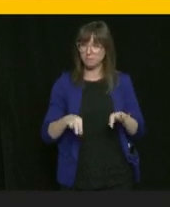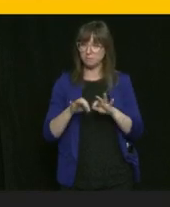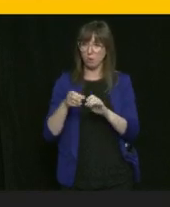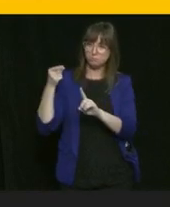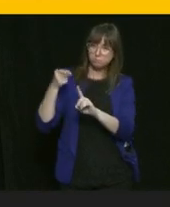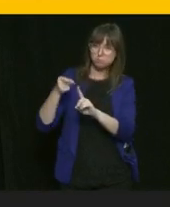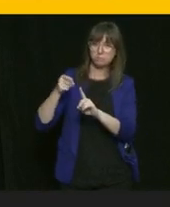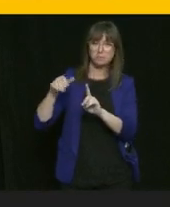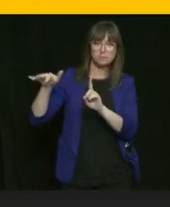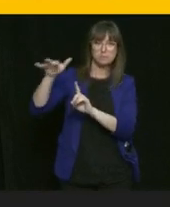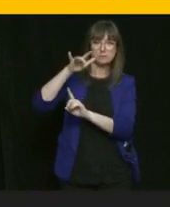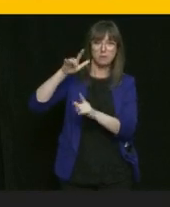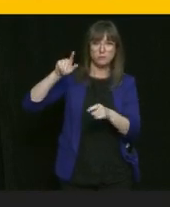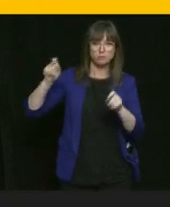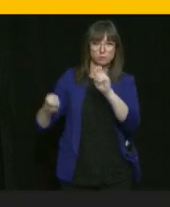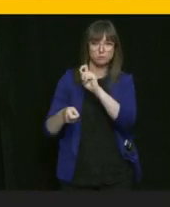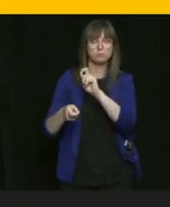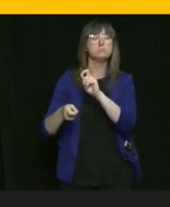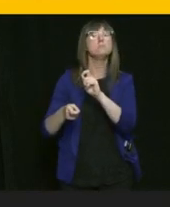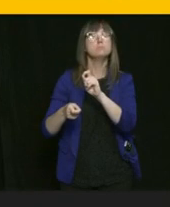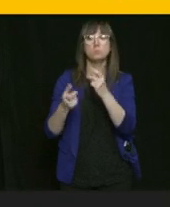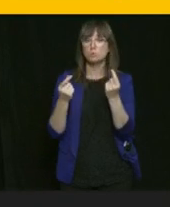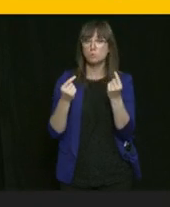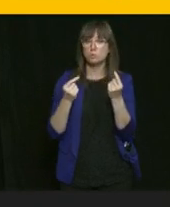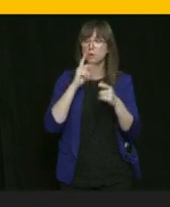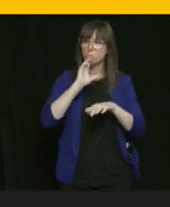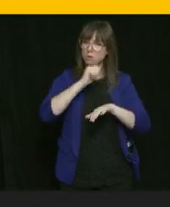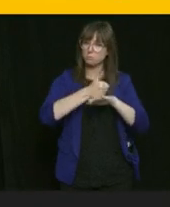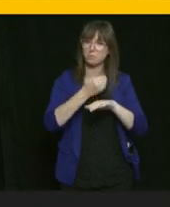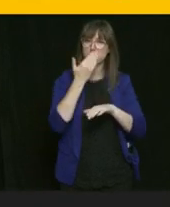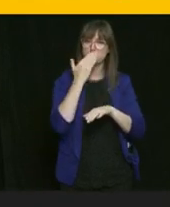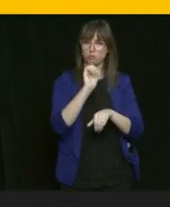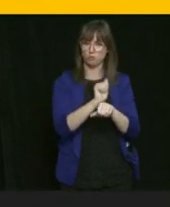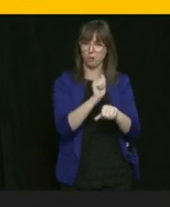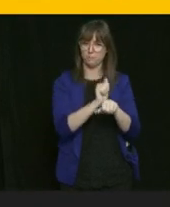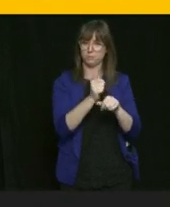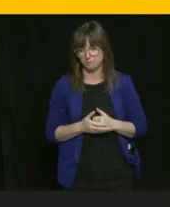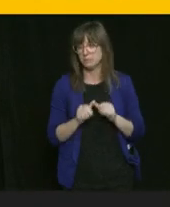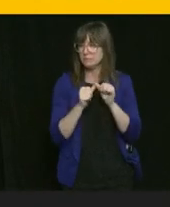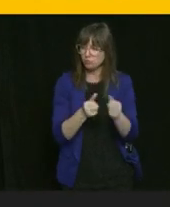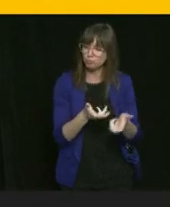will continue to create good jobs for now and for the decades to come.